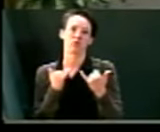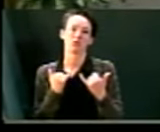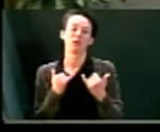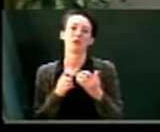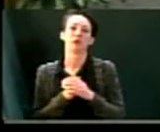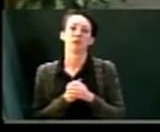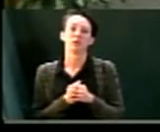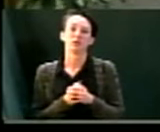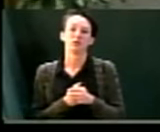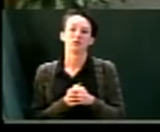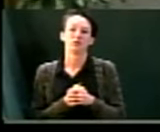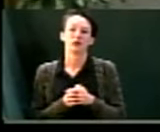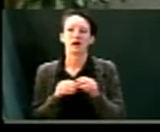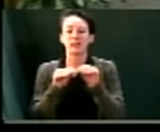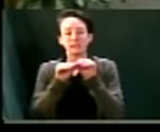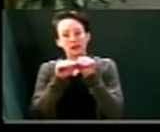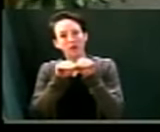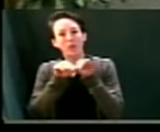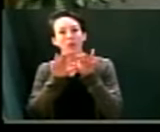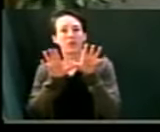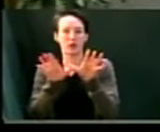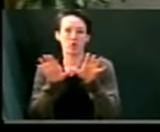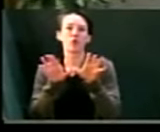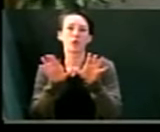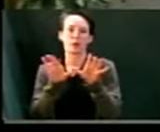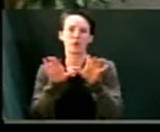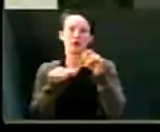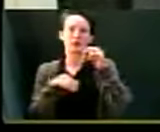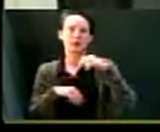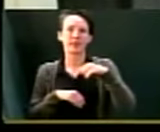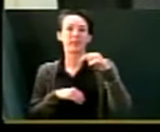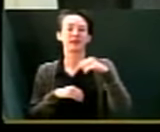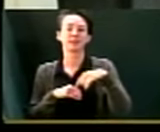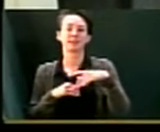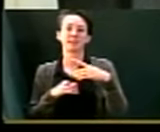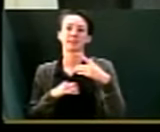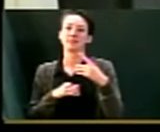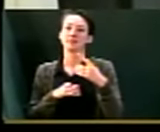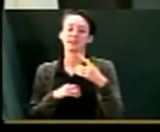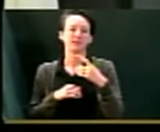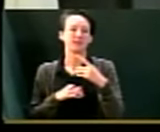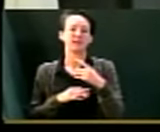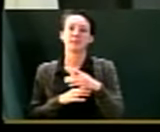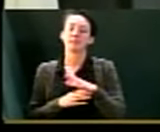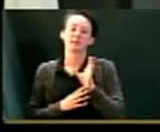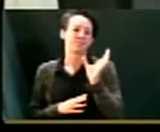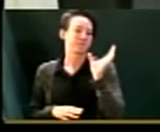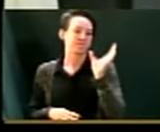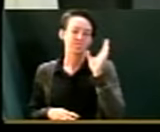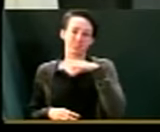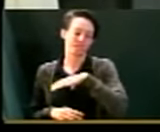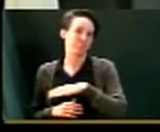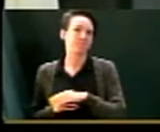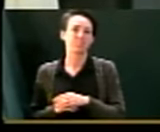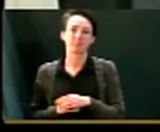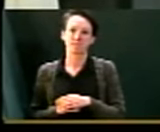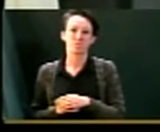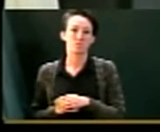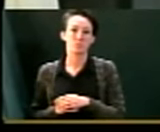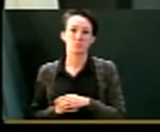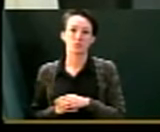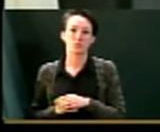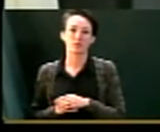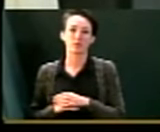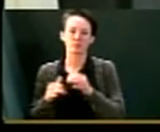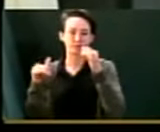is abundantly clear this is an absolute absurdity. We've been talking about